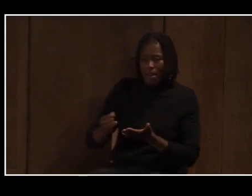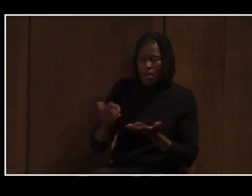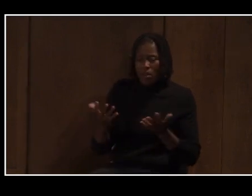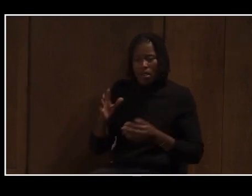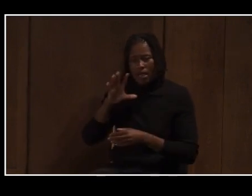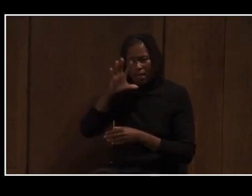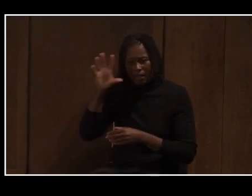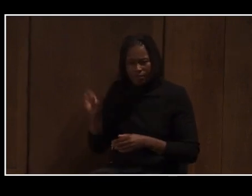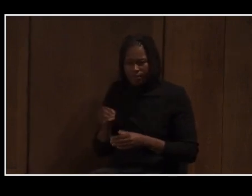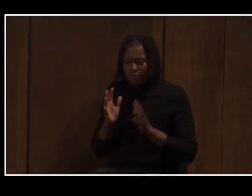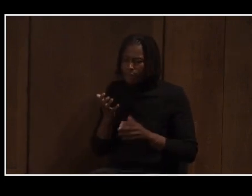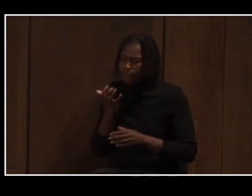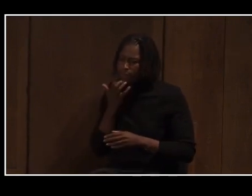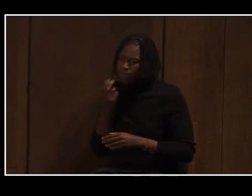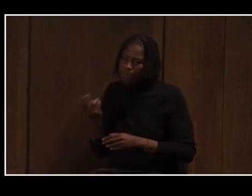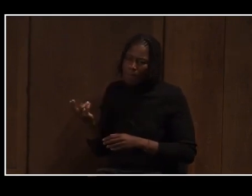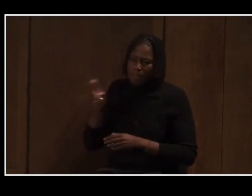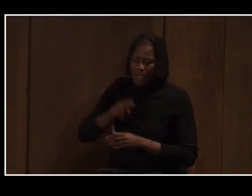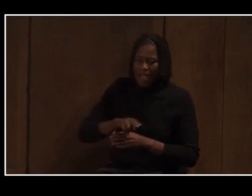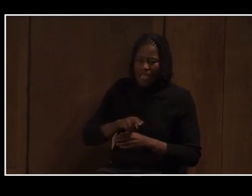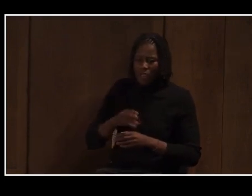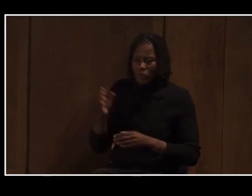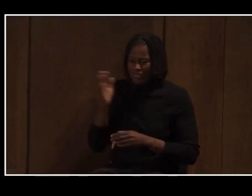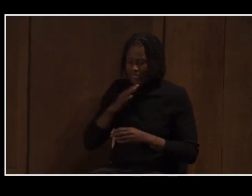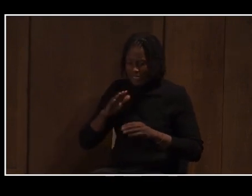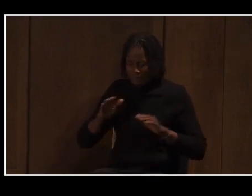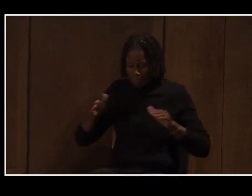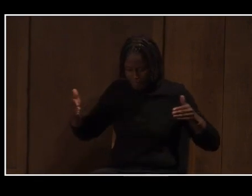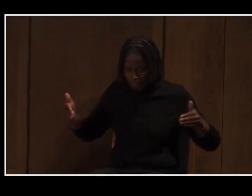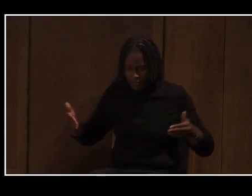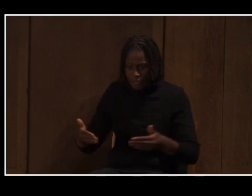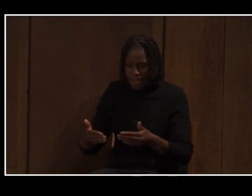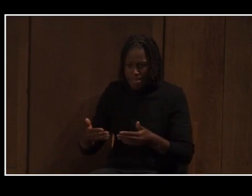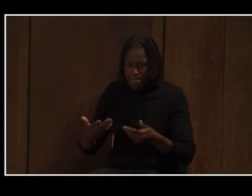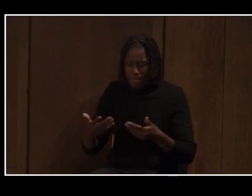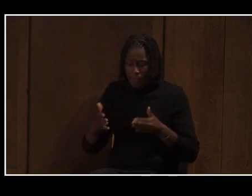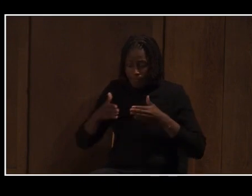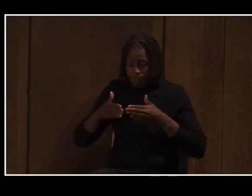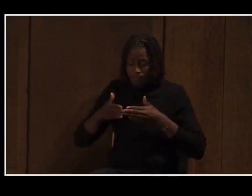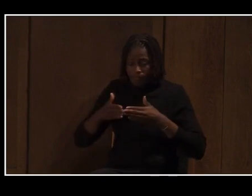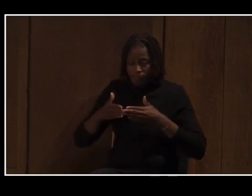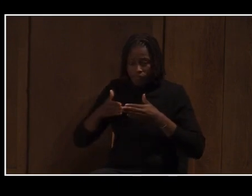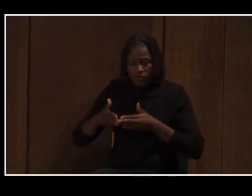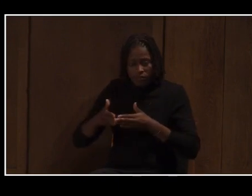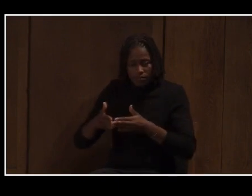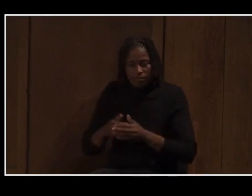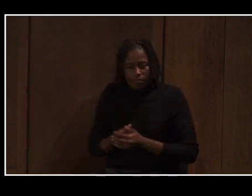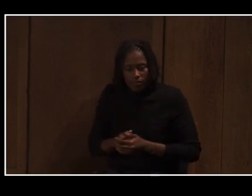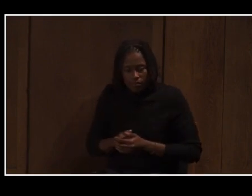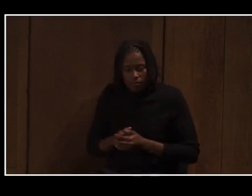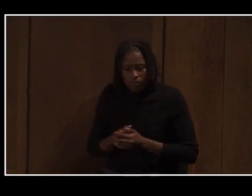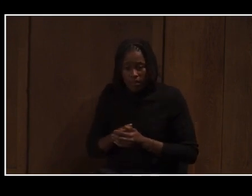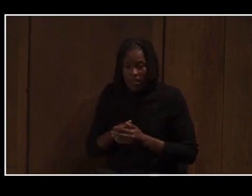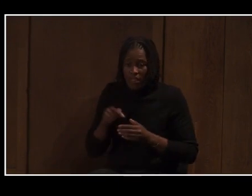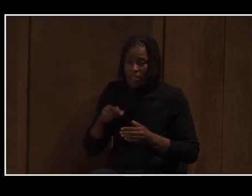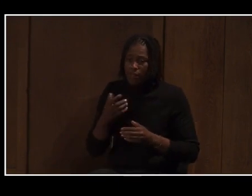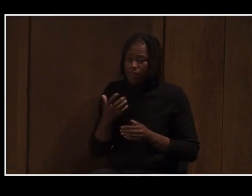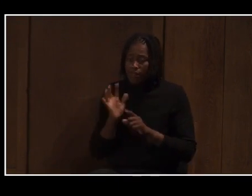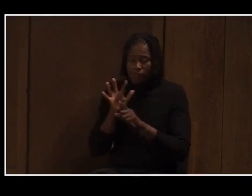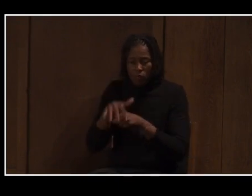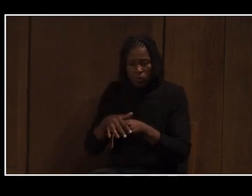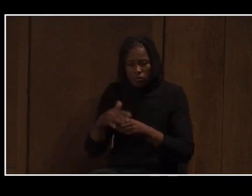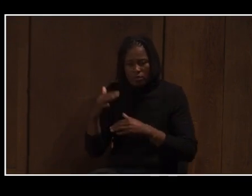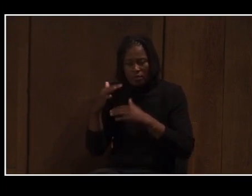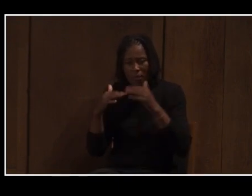stinking belly of a ship and made to labor in European-owned plantations, built on the lands of the indigenous Taino people, who had